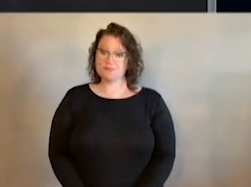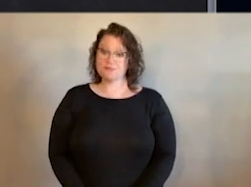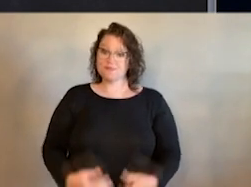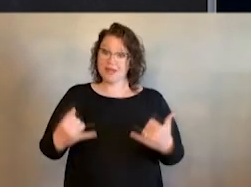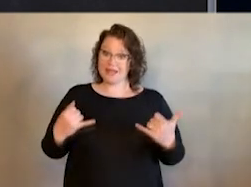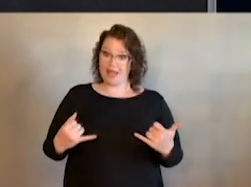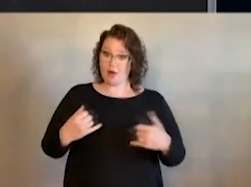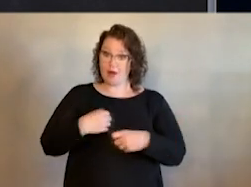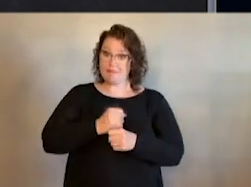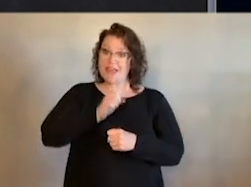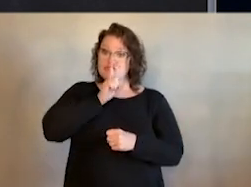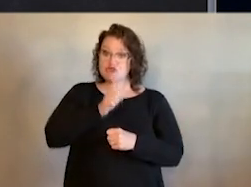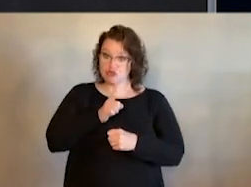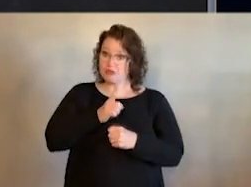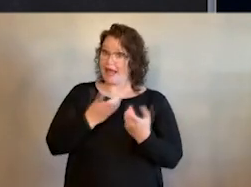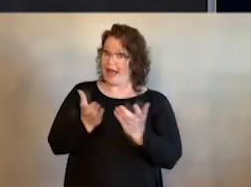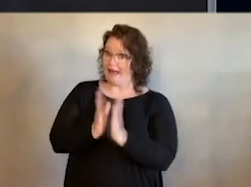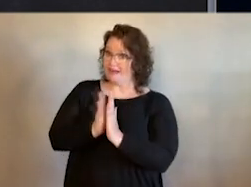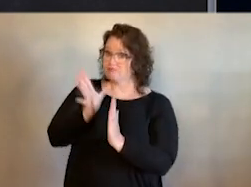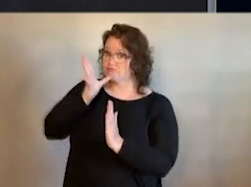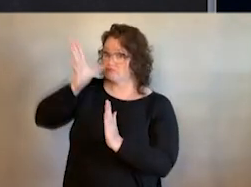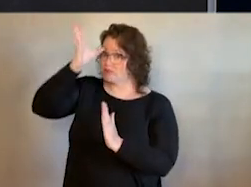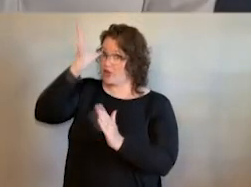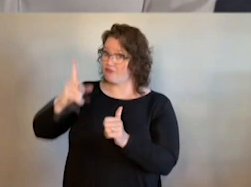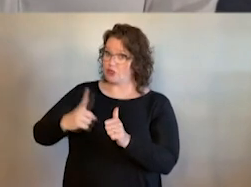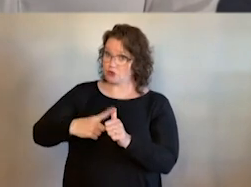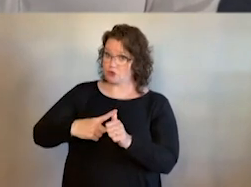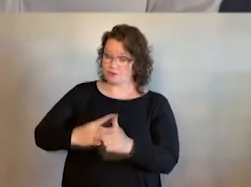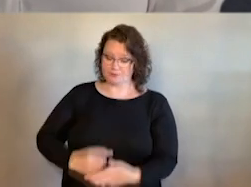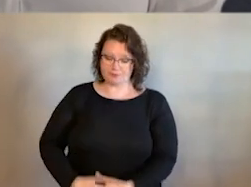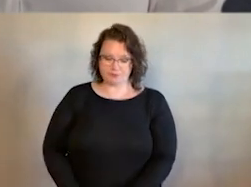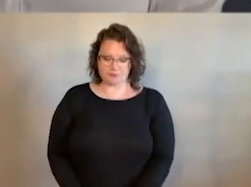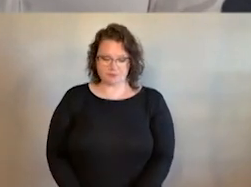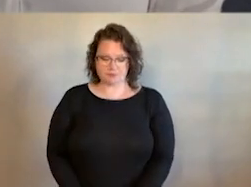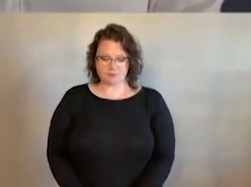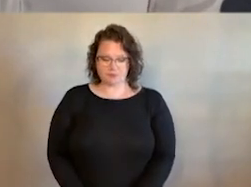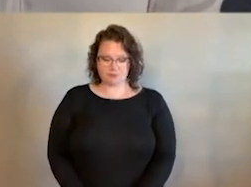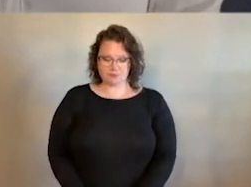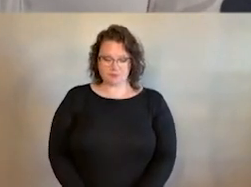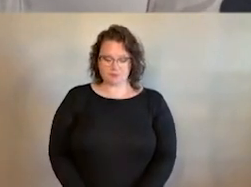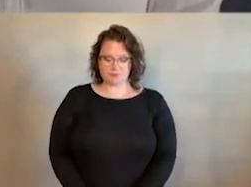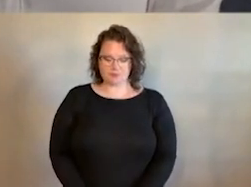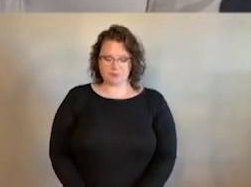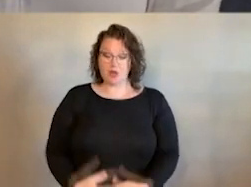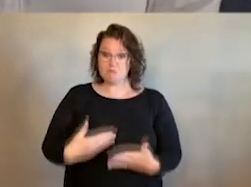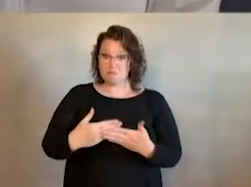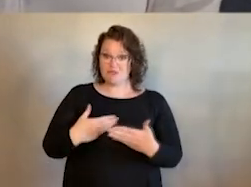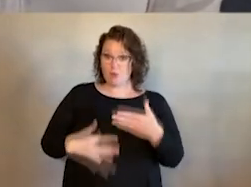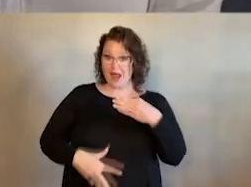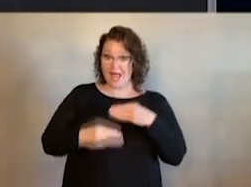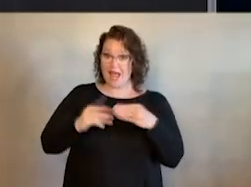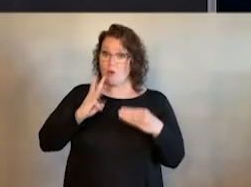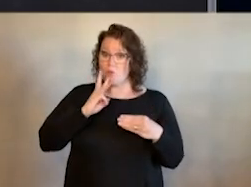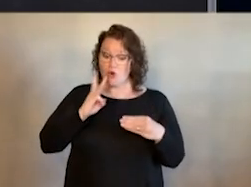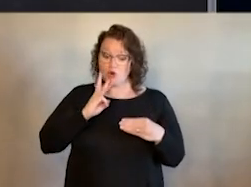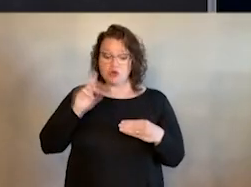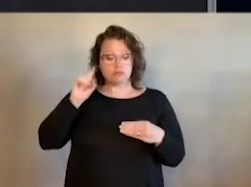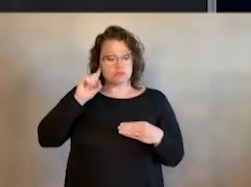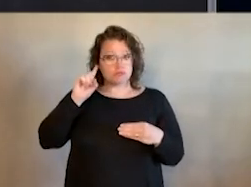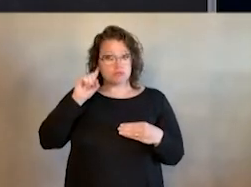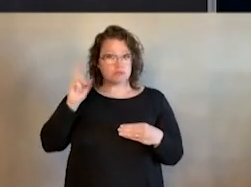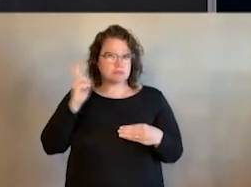Now make sure to do this with your parents' permission. Now before we add water to this glass, let's hear what it sounds like.